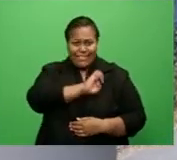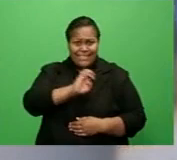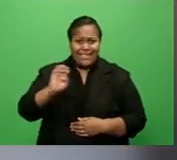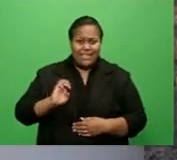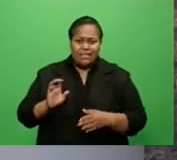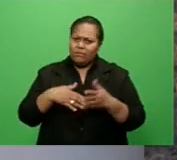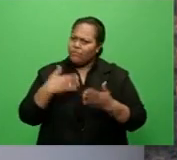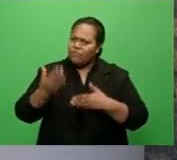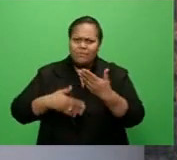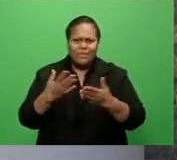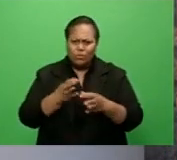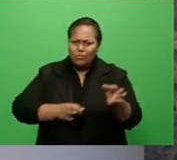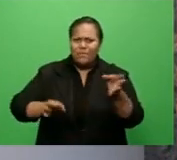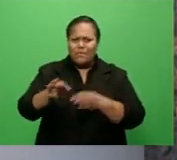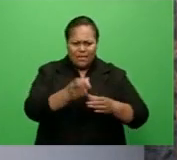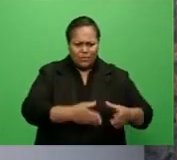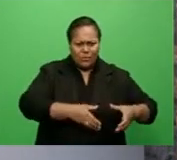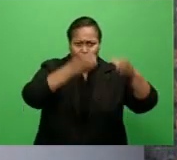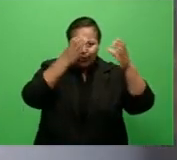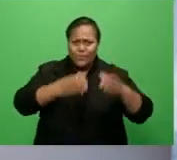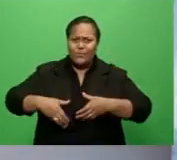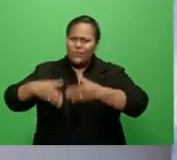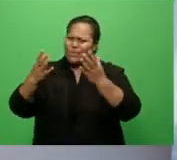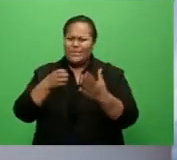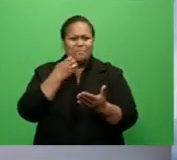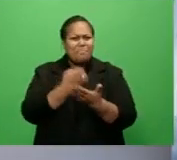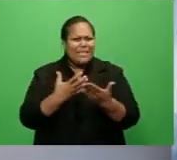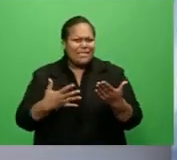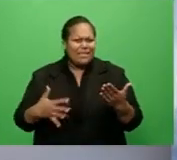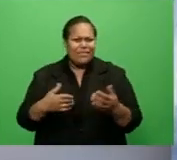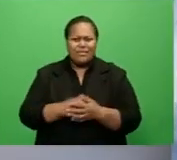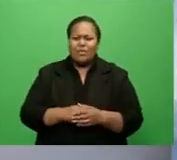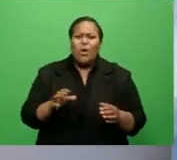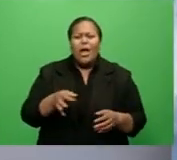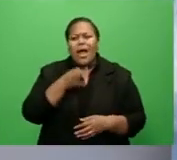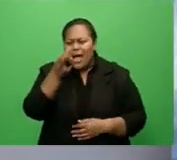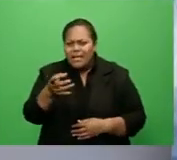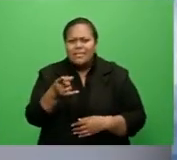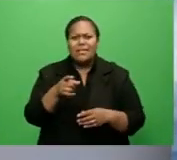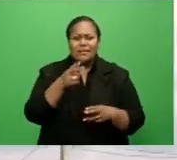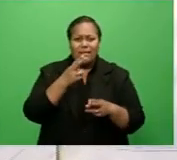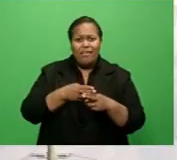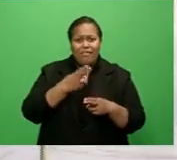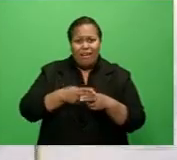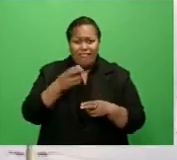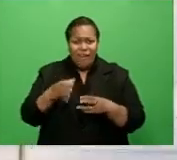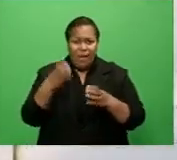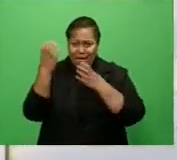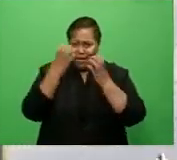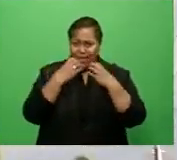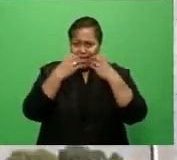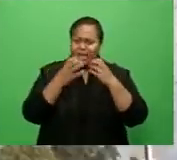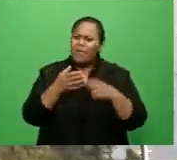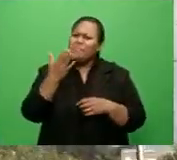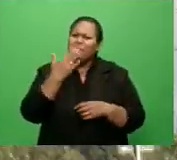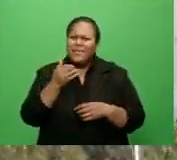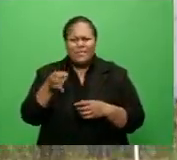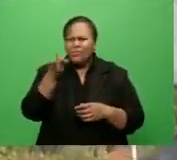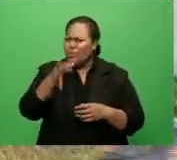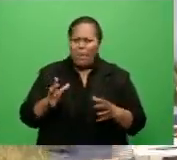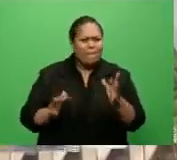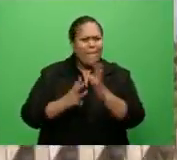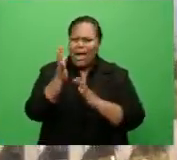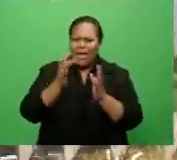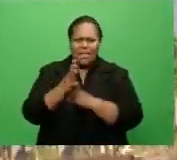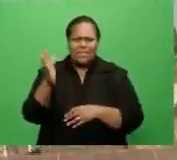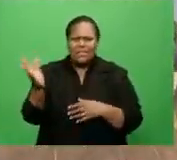are expensive. EFL is urging cane farmers and residential customers to refrain from unsupervised burning and